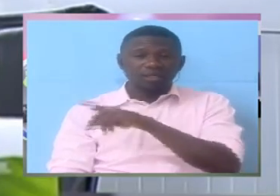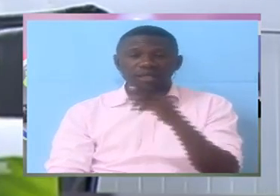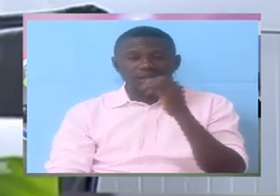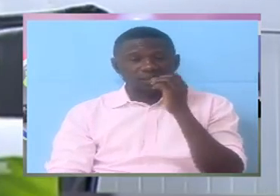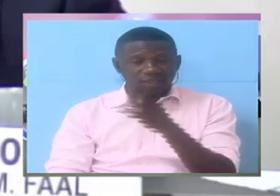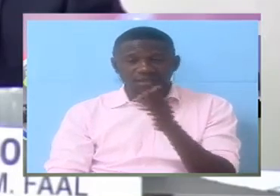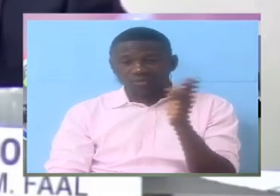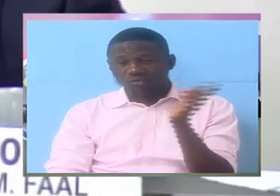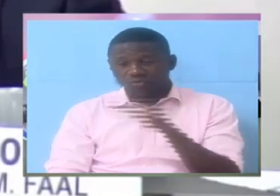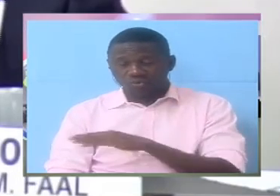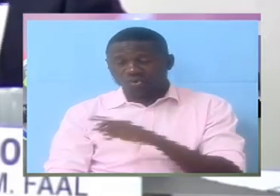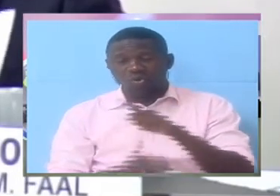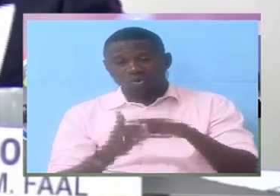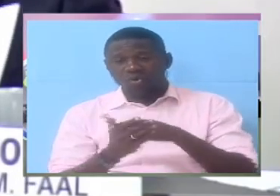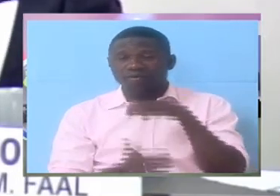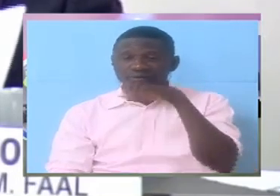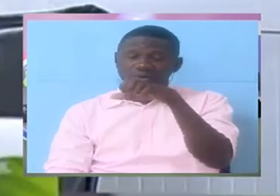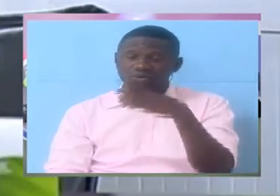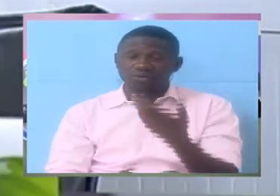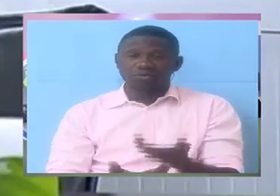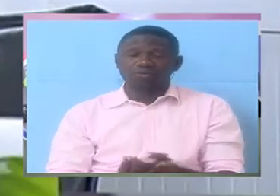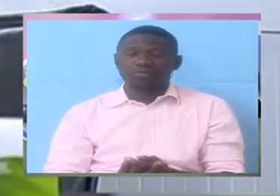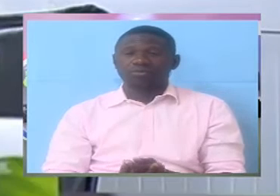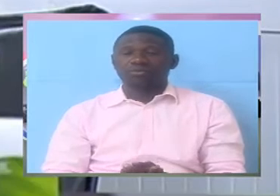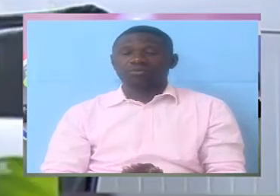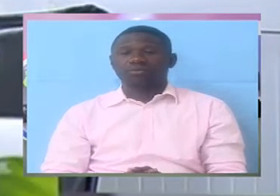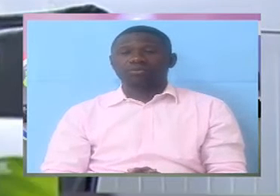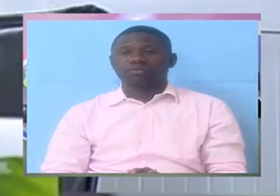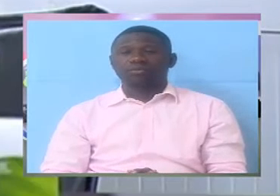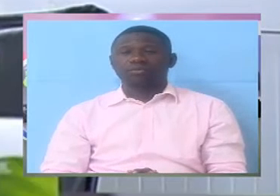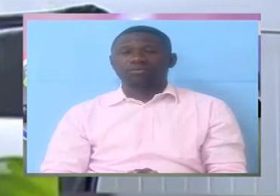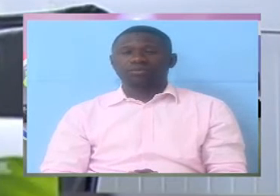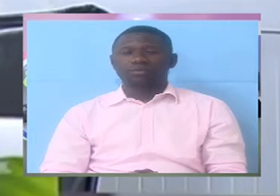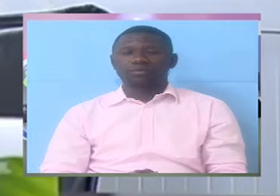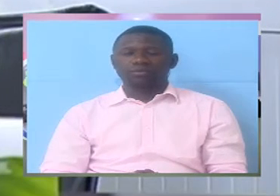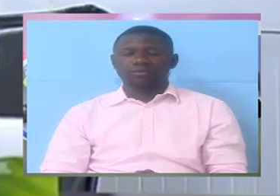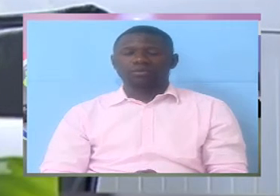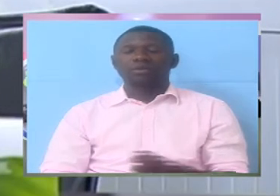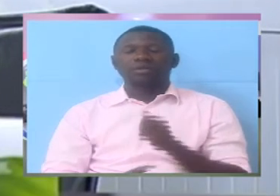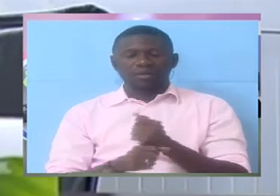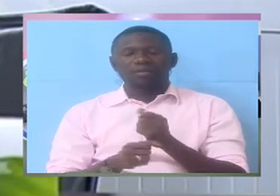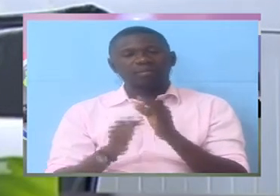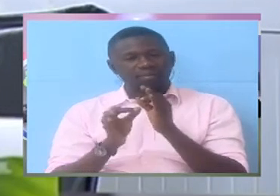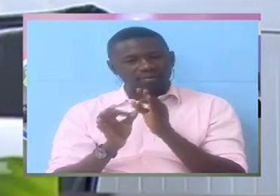So you'd rather say it's false. Let's make it civilized.